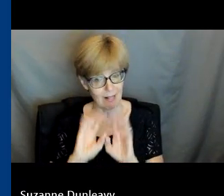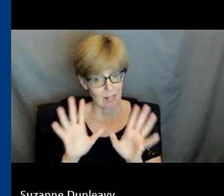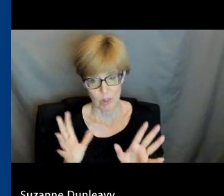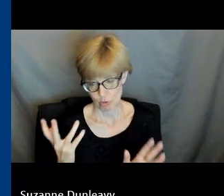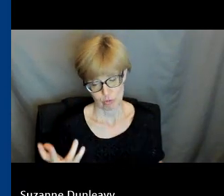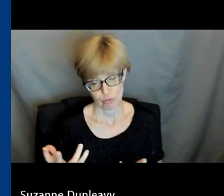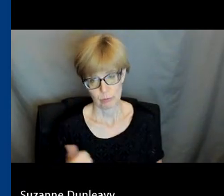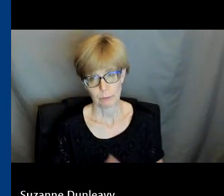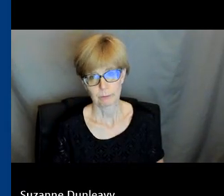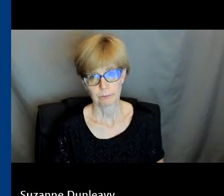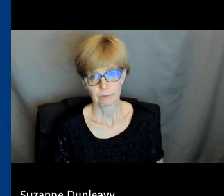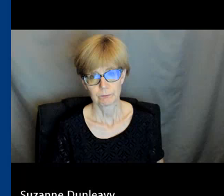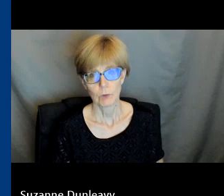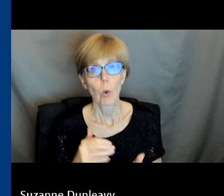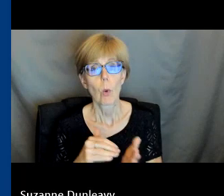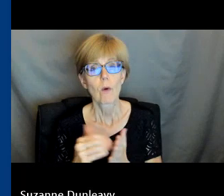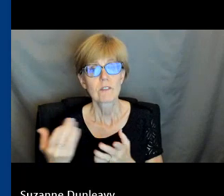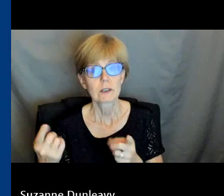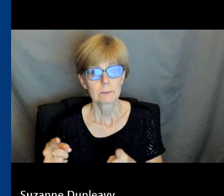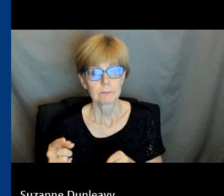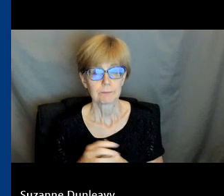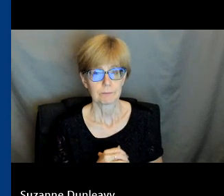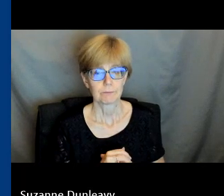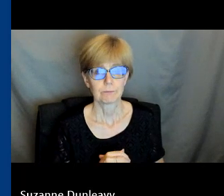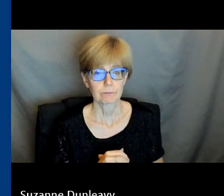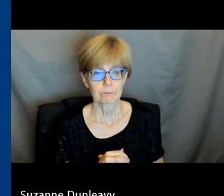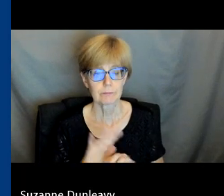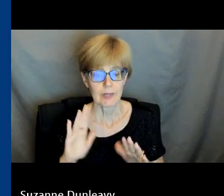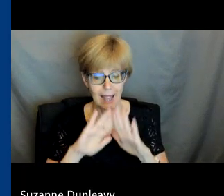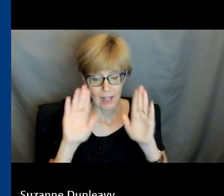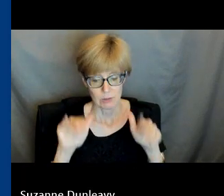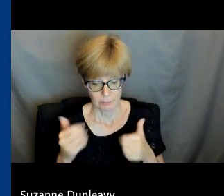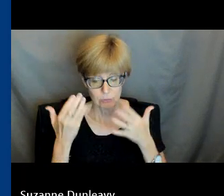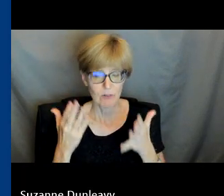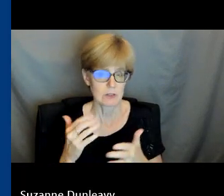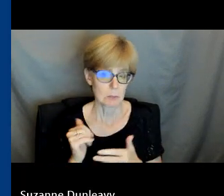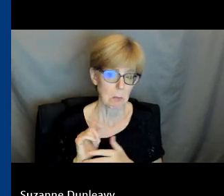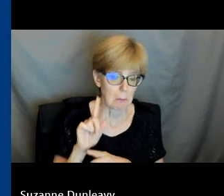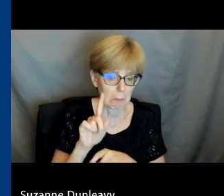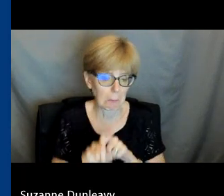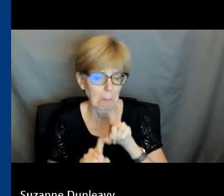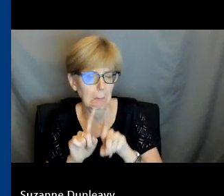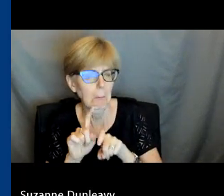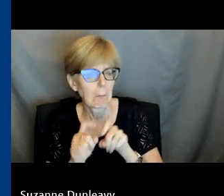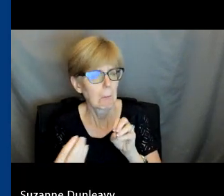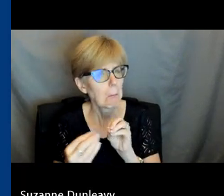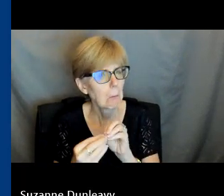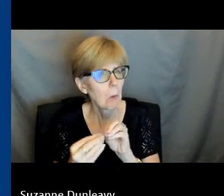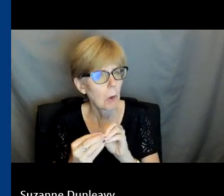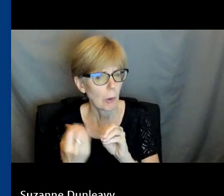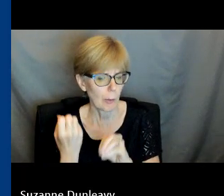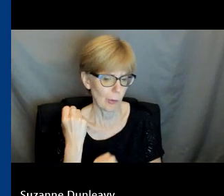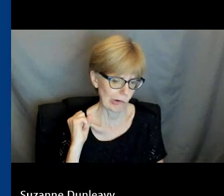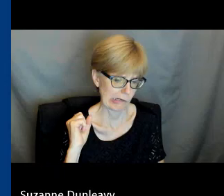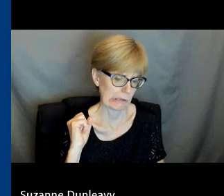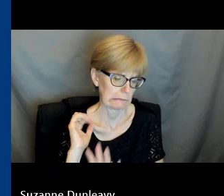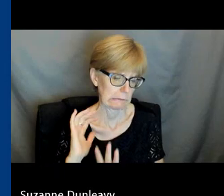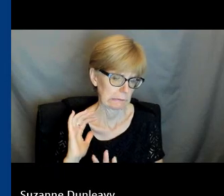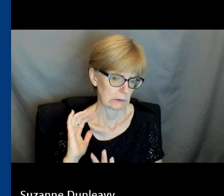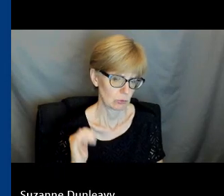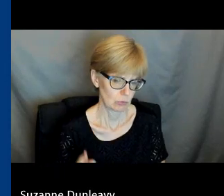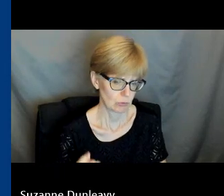So oftentimes, housing providers may have more questions or a little more resistance to